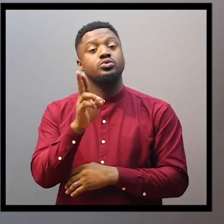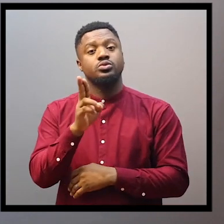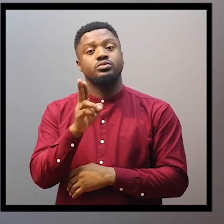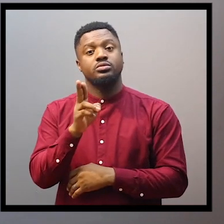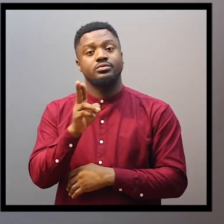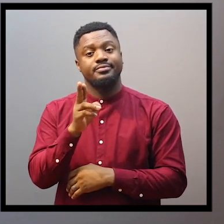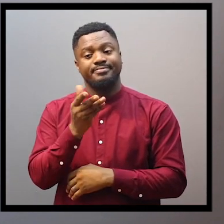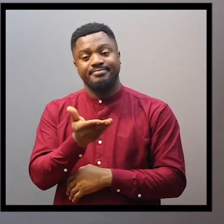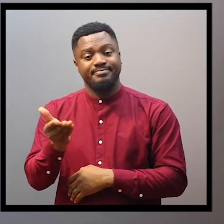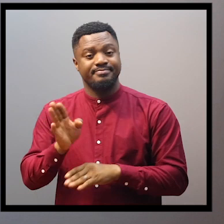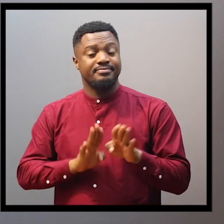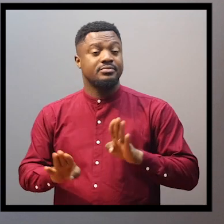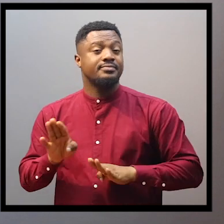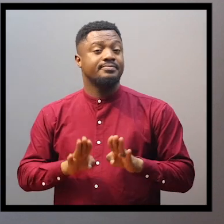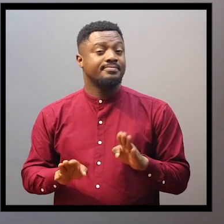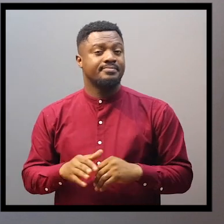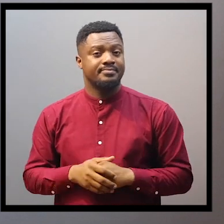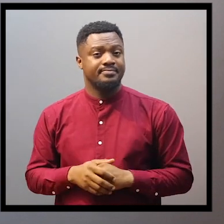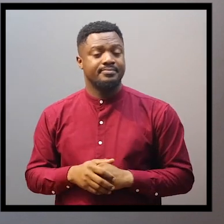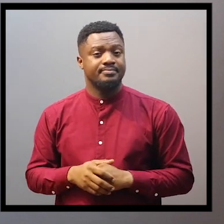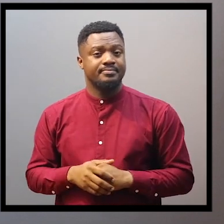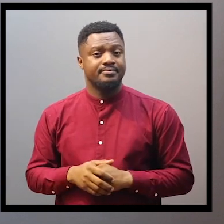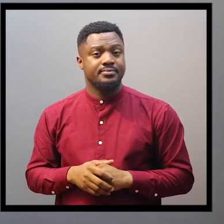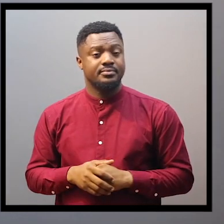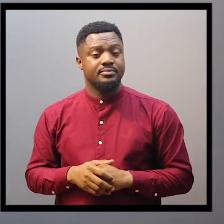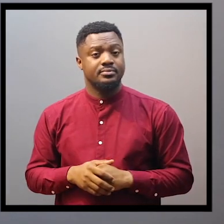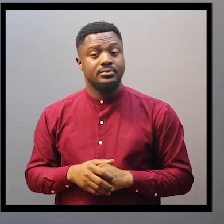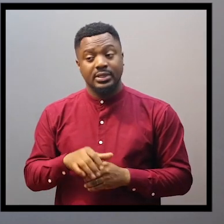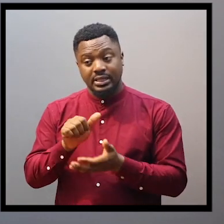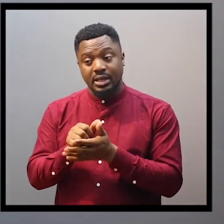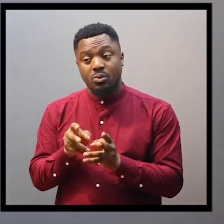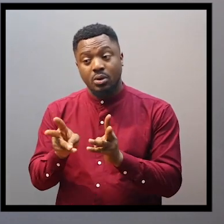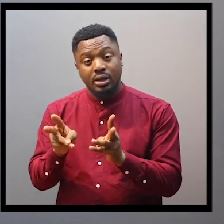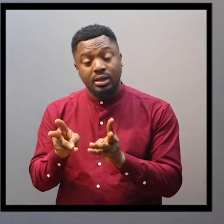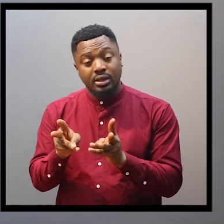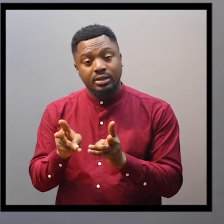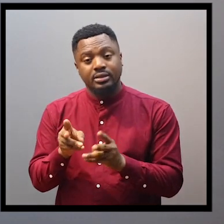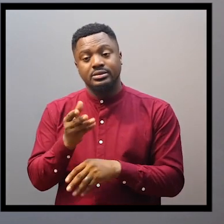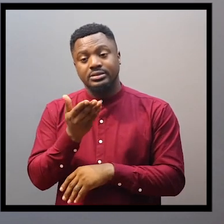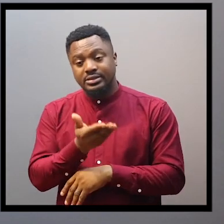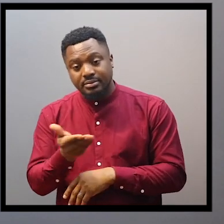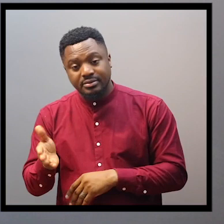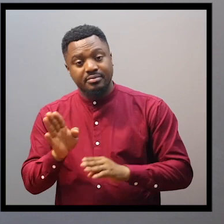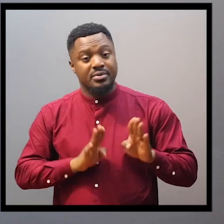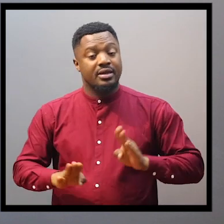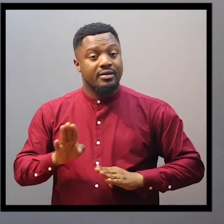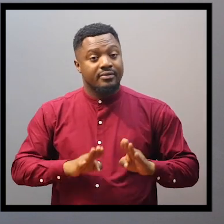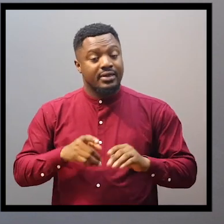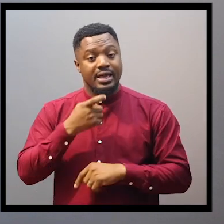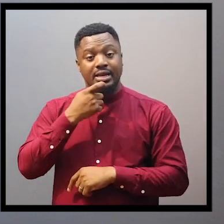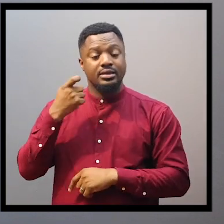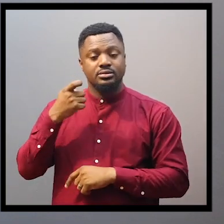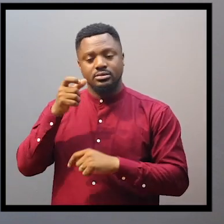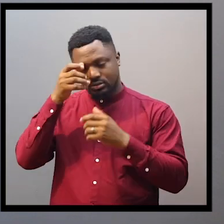sole focus is on the behavior or the substance of use. In some cases, substance and behavioral addictions may lead to